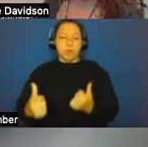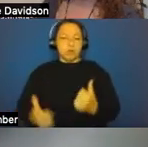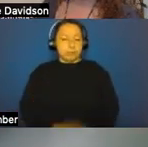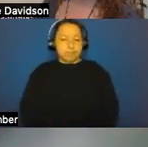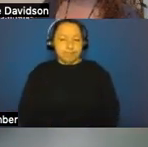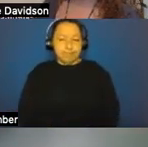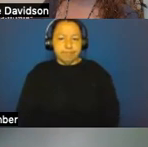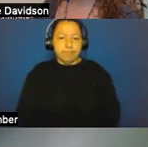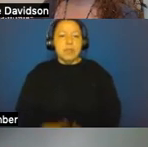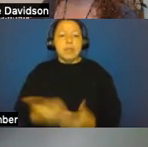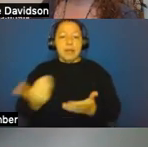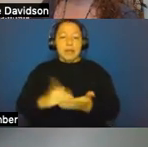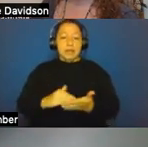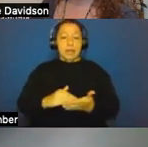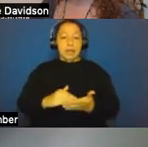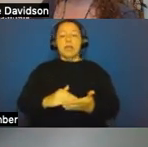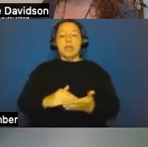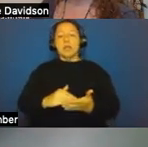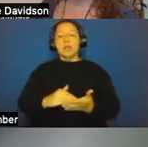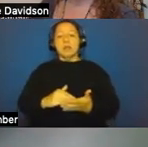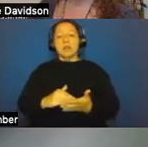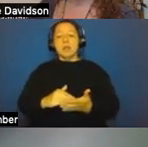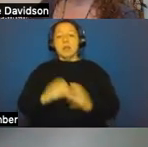Pornography is harmless.